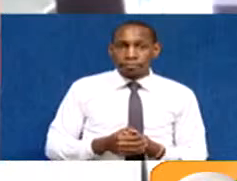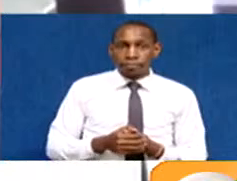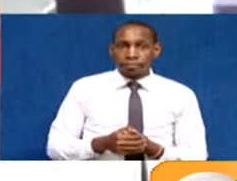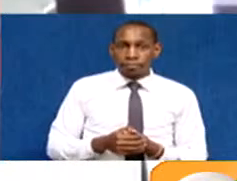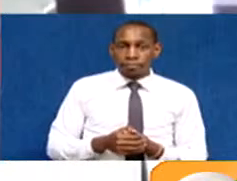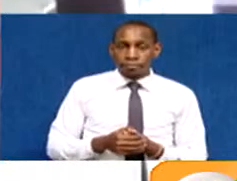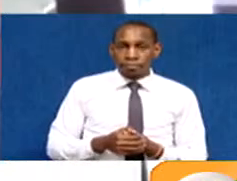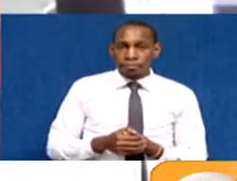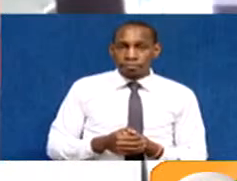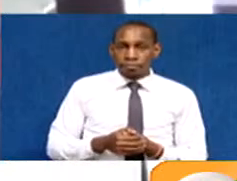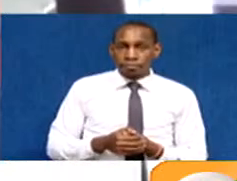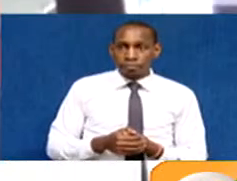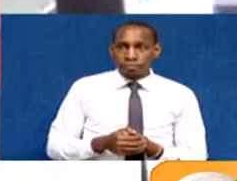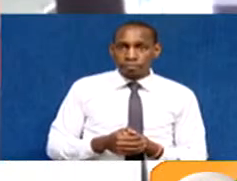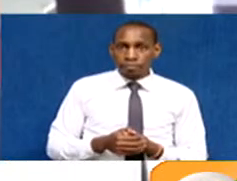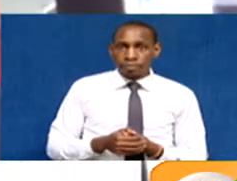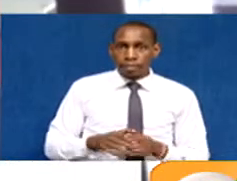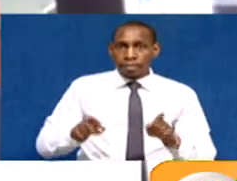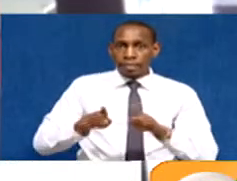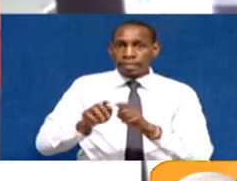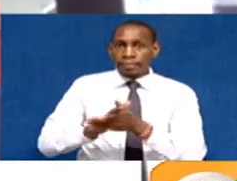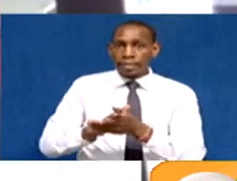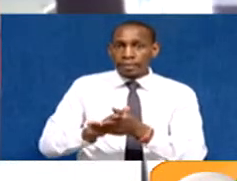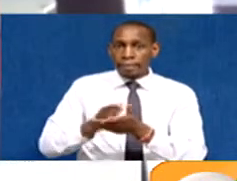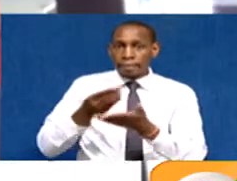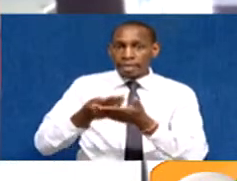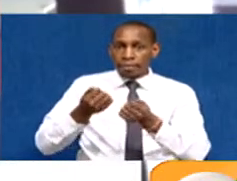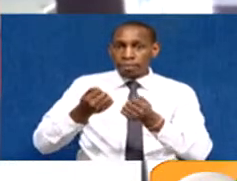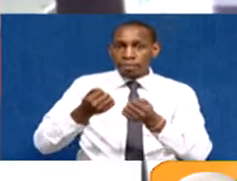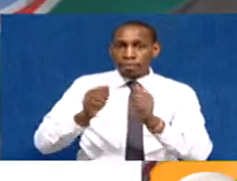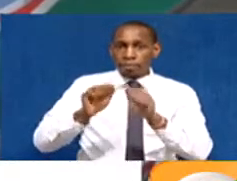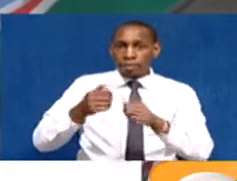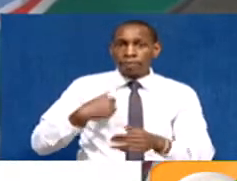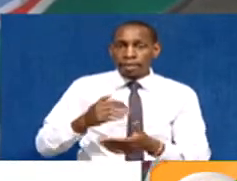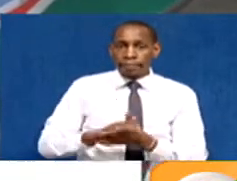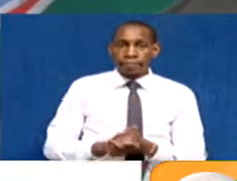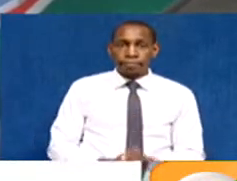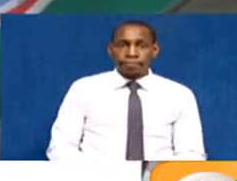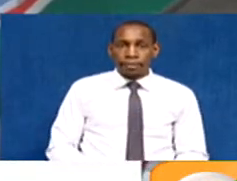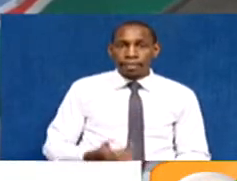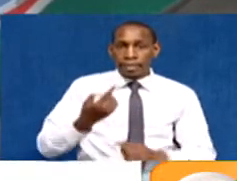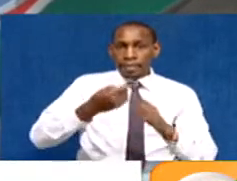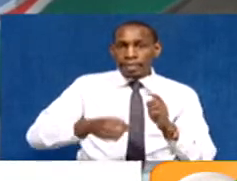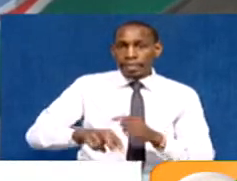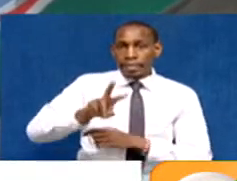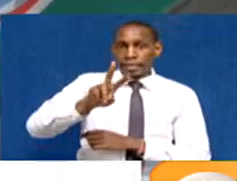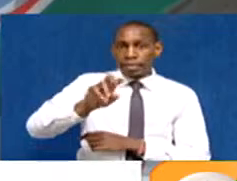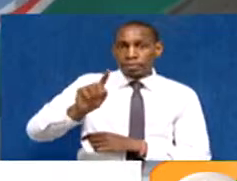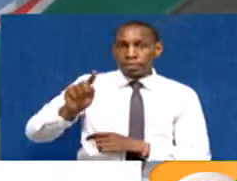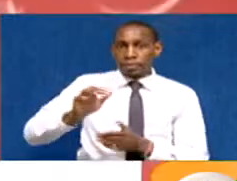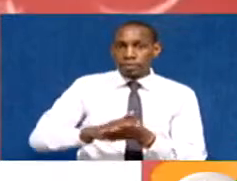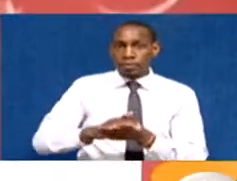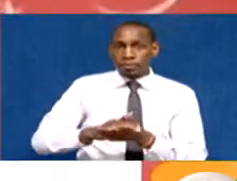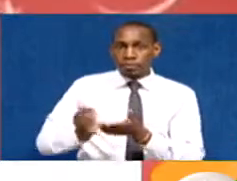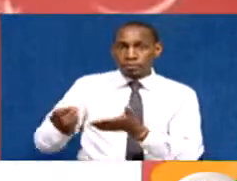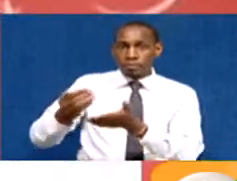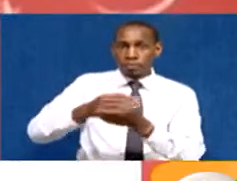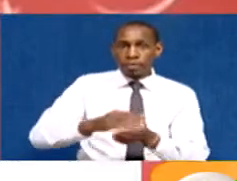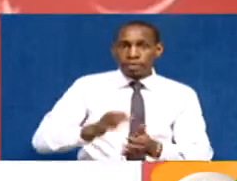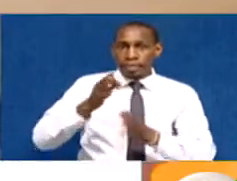and stretch them out so that we can use the cash flow available to make the payments. In 2021, revenues increased